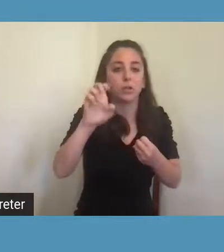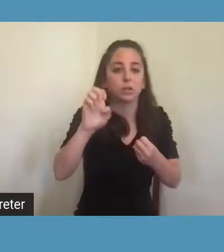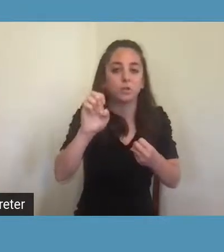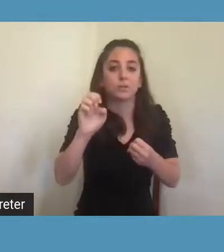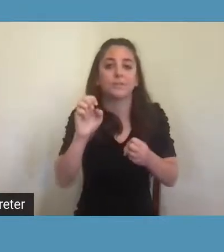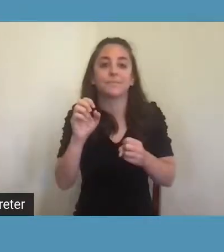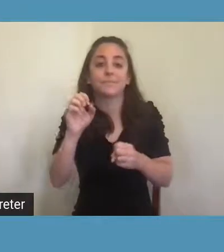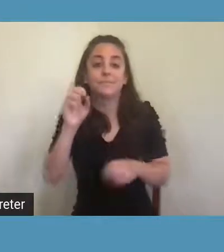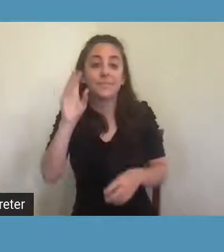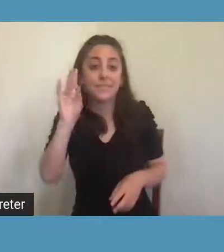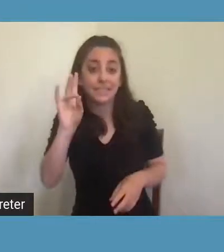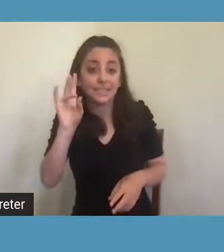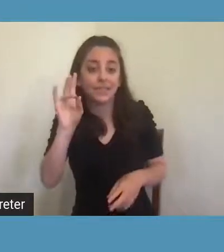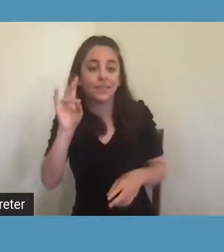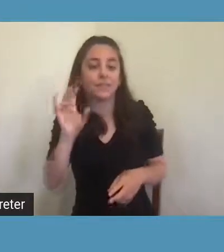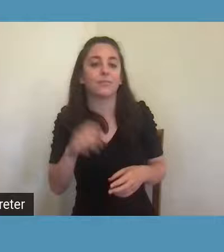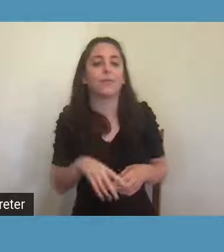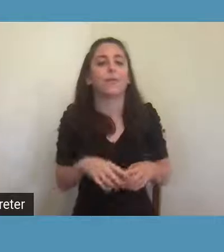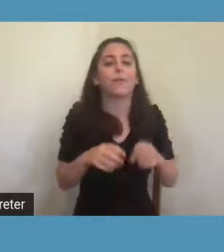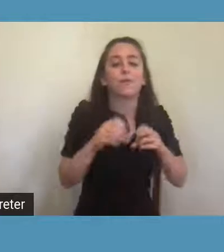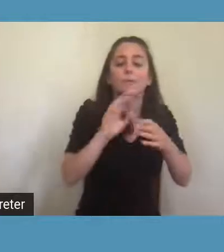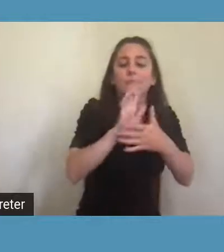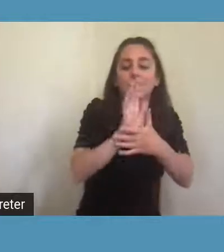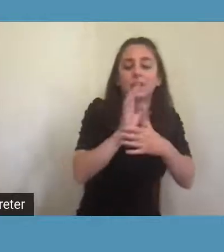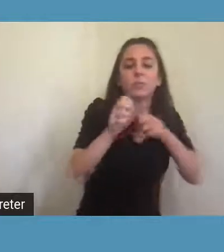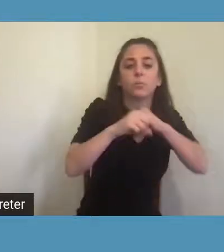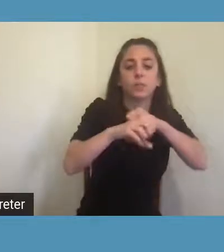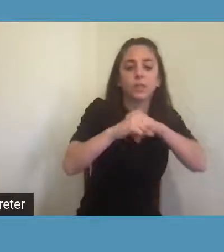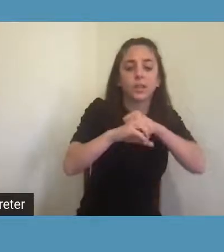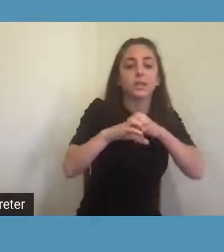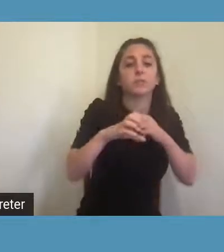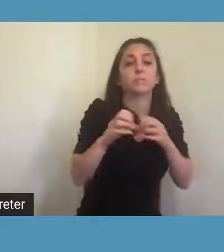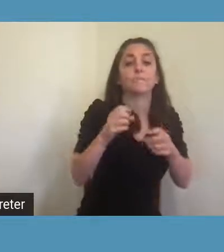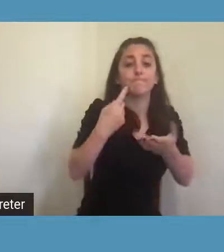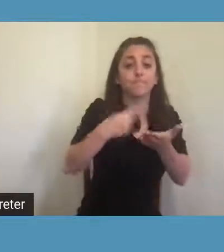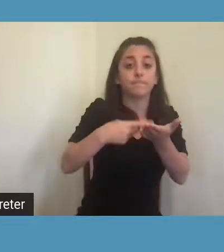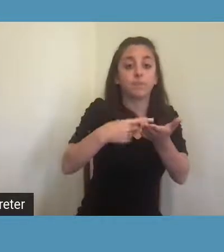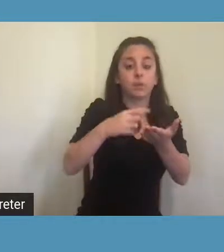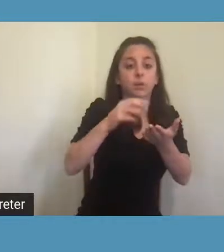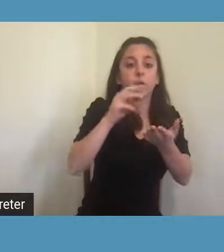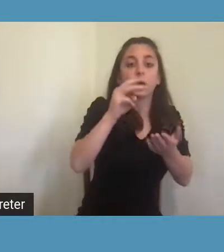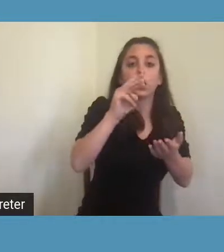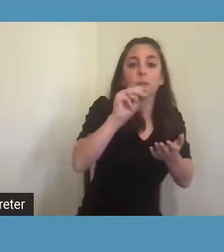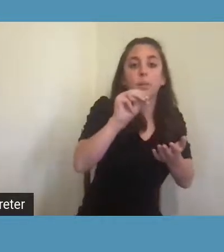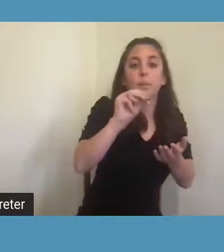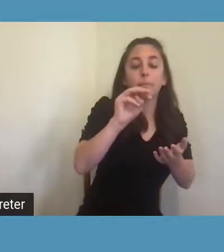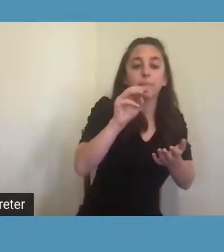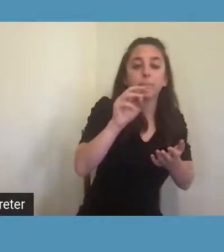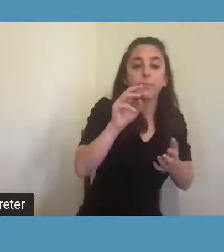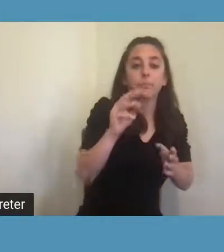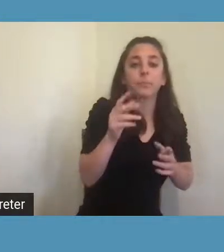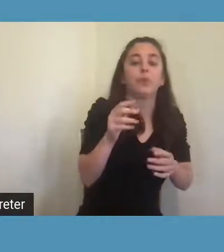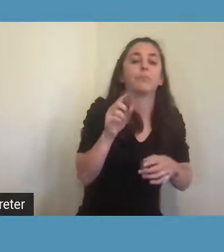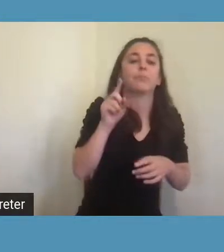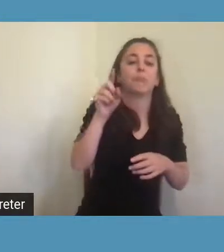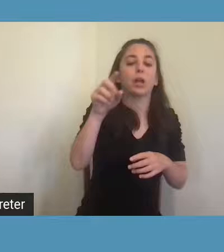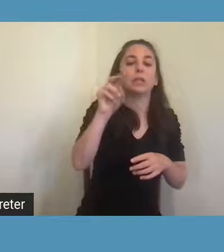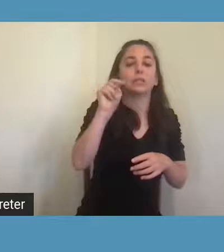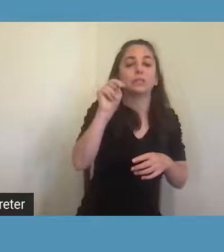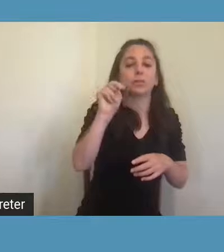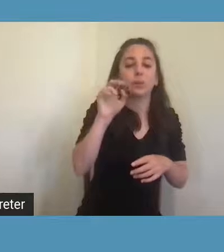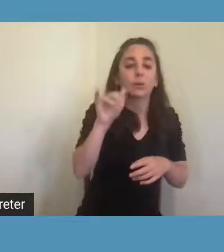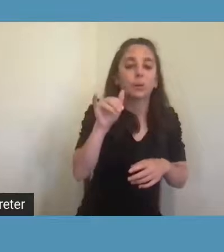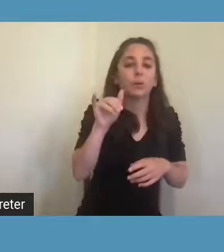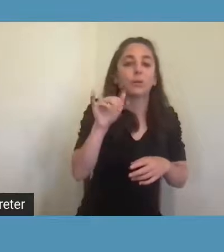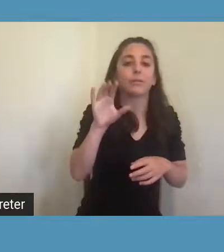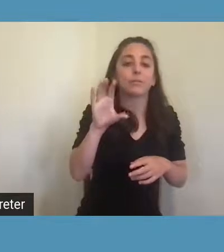video production. This session will be taught by Michael Owen, the principal of Media Combo in Brooklyn, New York, and will cover